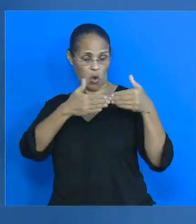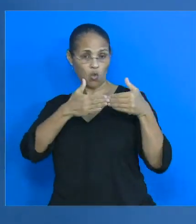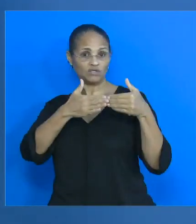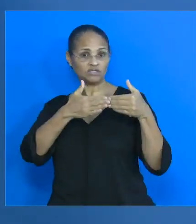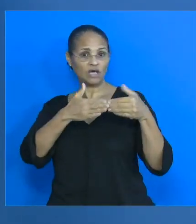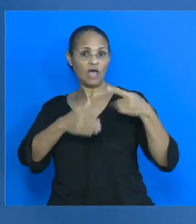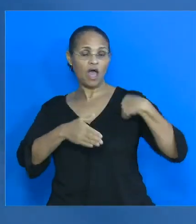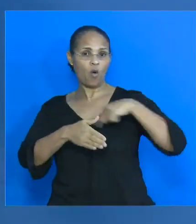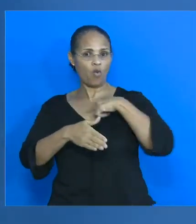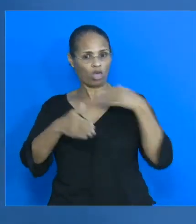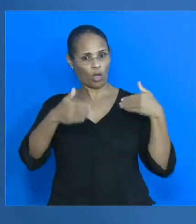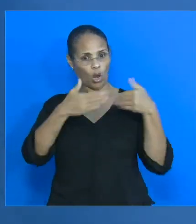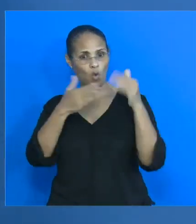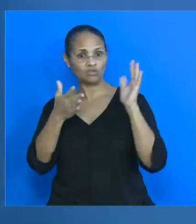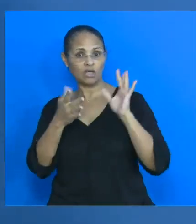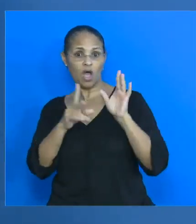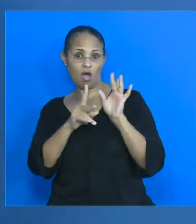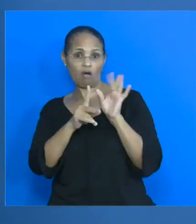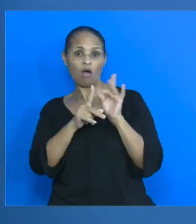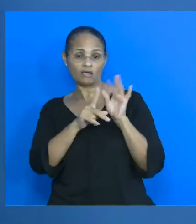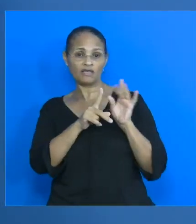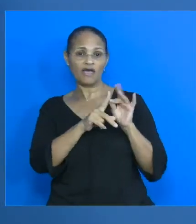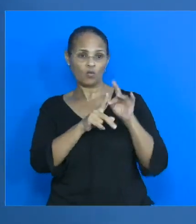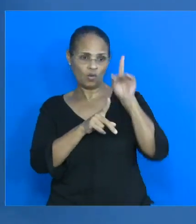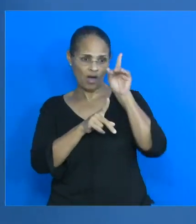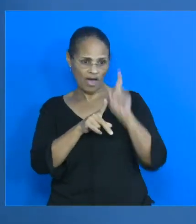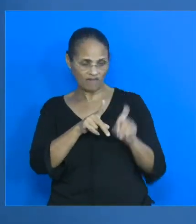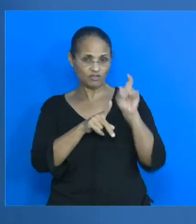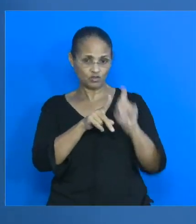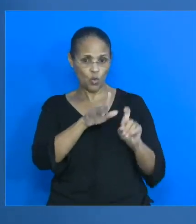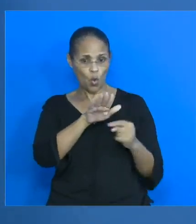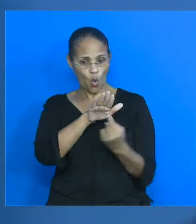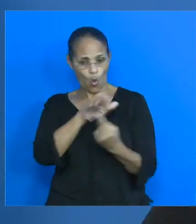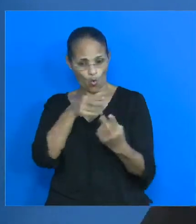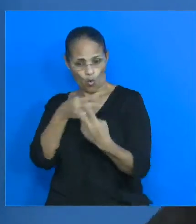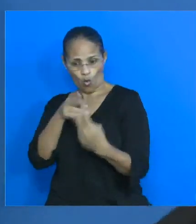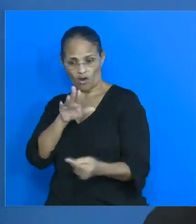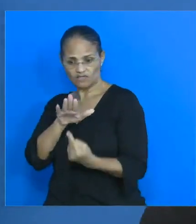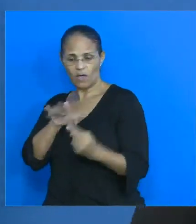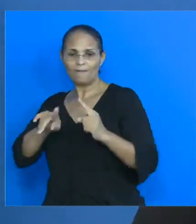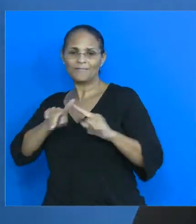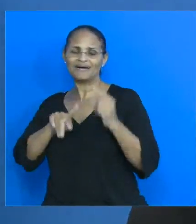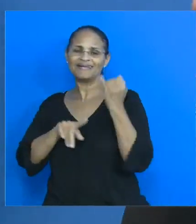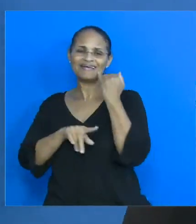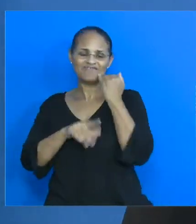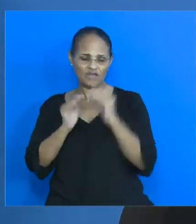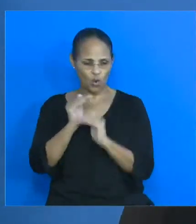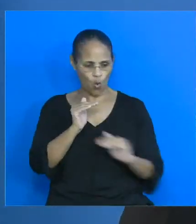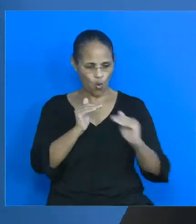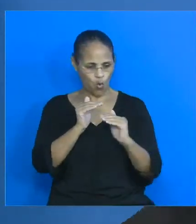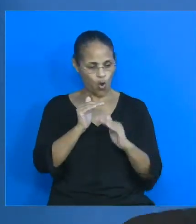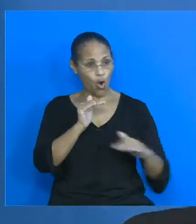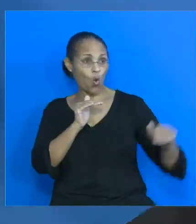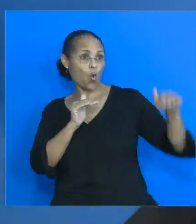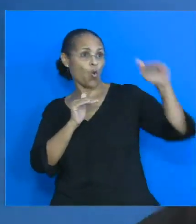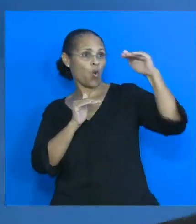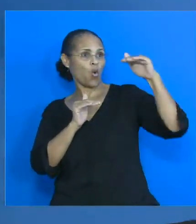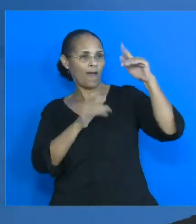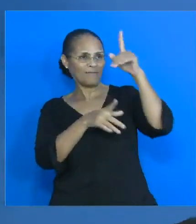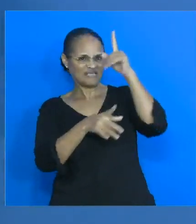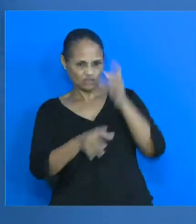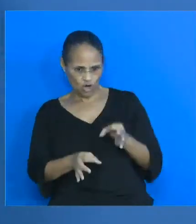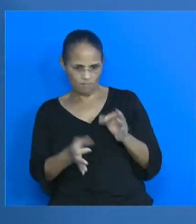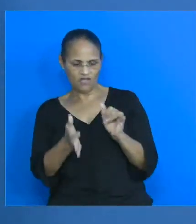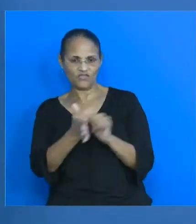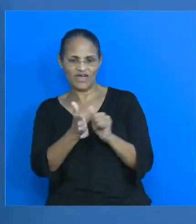if we're deemed as close contacts, would be required to quarantine. But if the office has 2 floors and there's another floor on the 4th floor, and it's been determined that